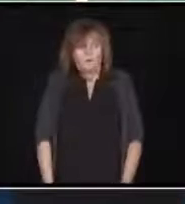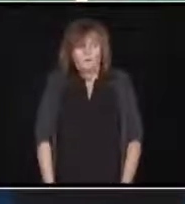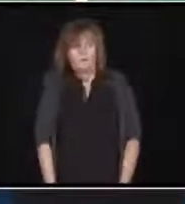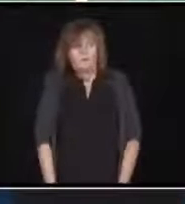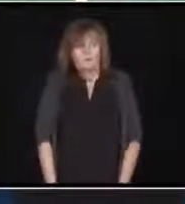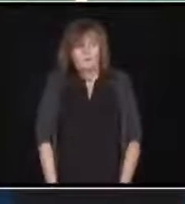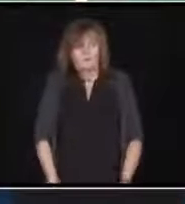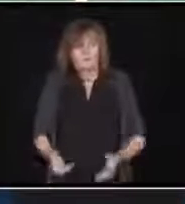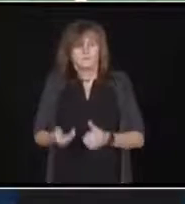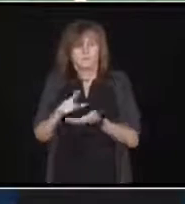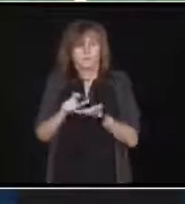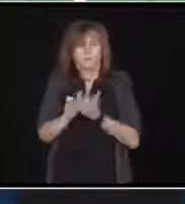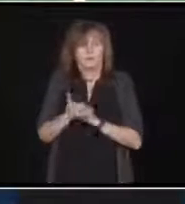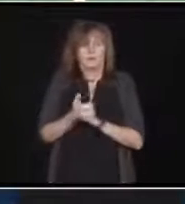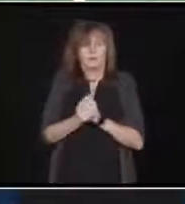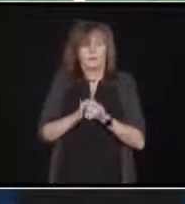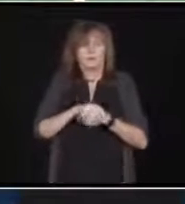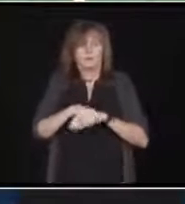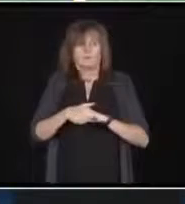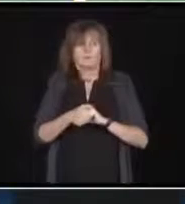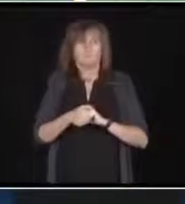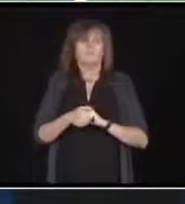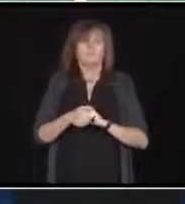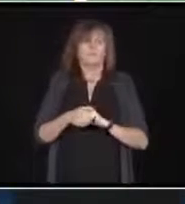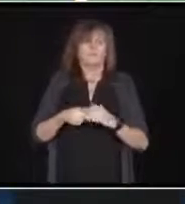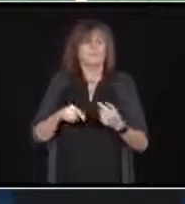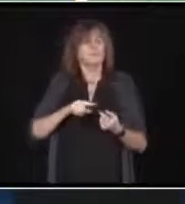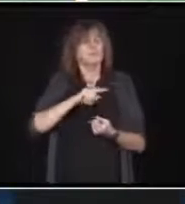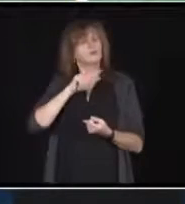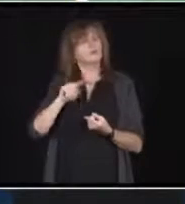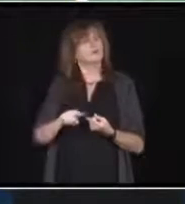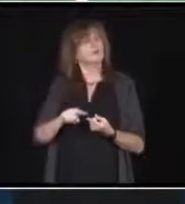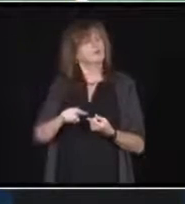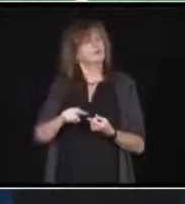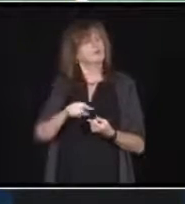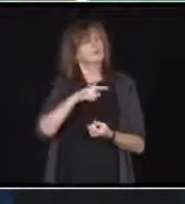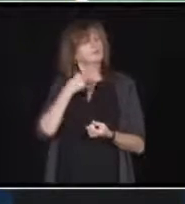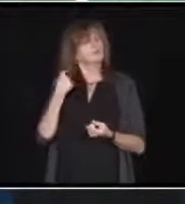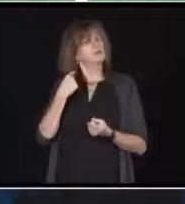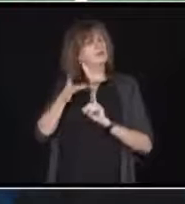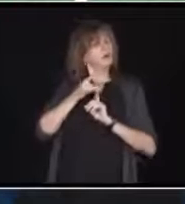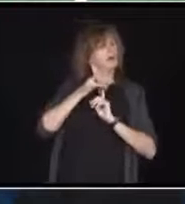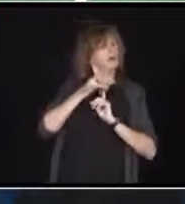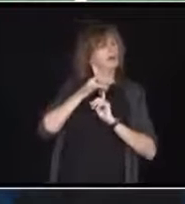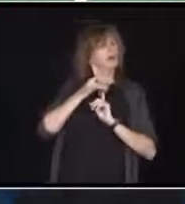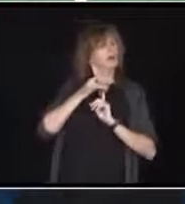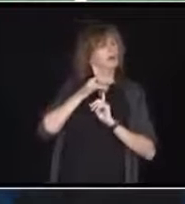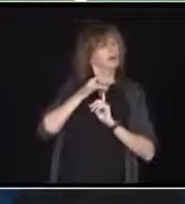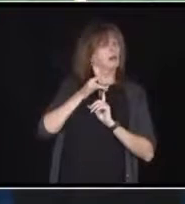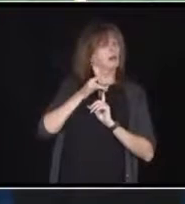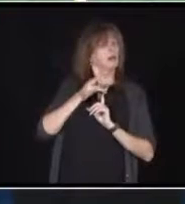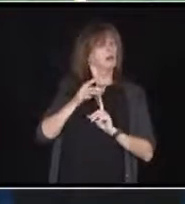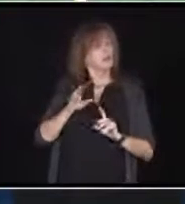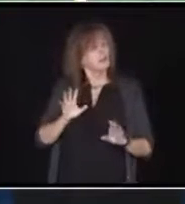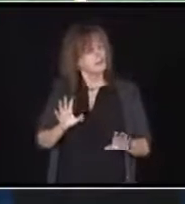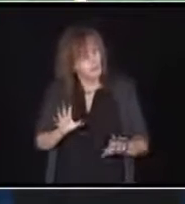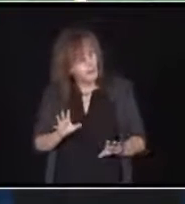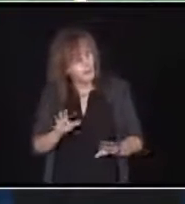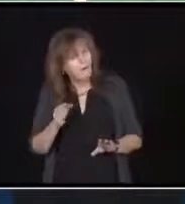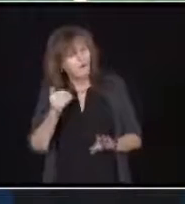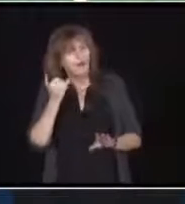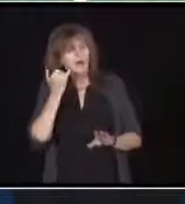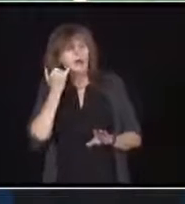really well, you are substantially reducing any risk. However, if you are if you're very